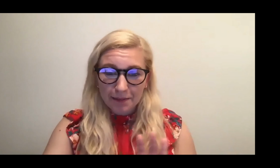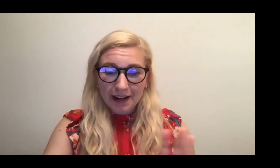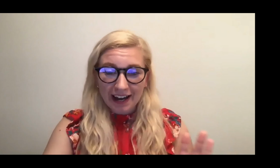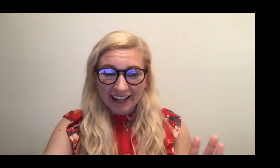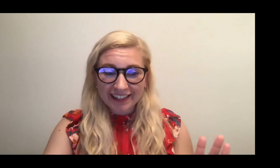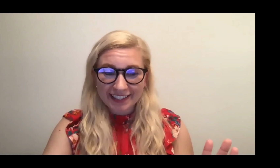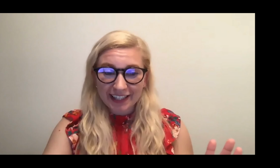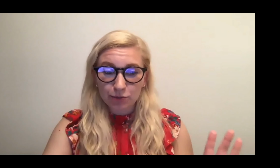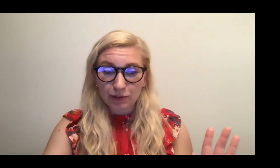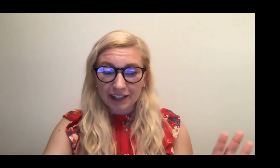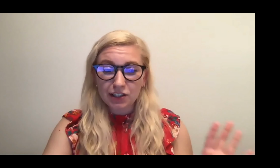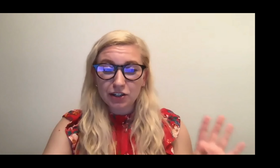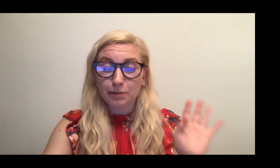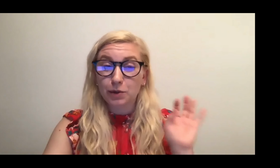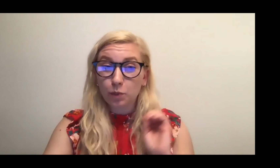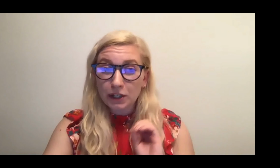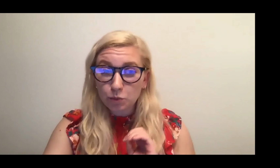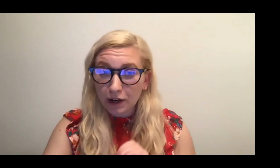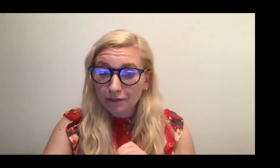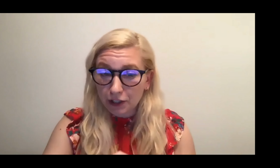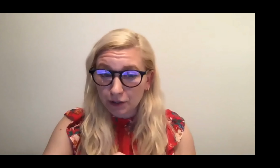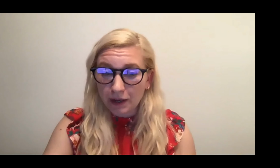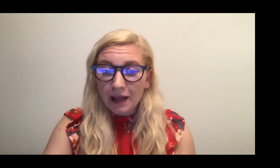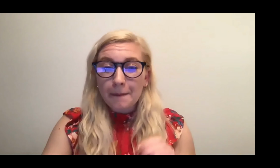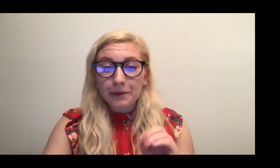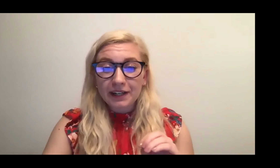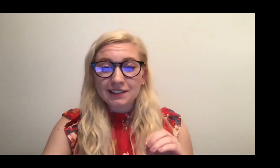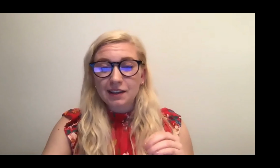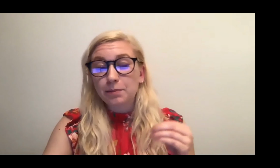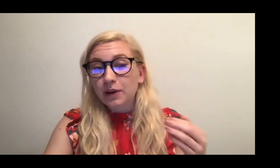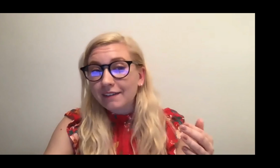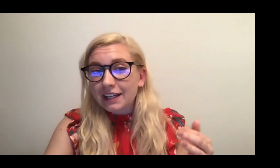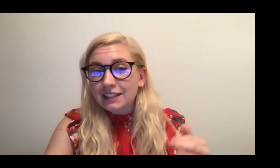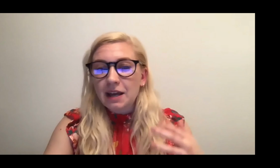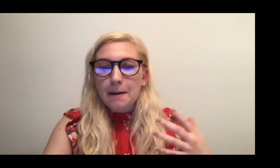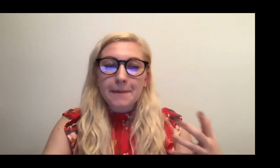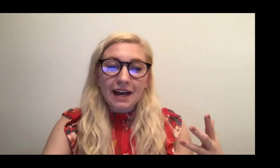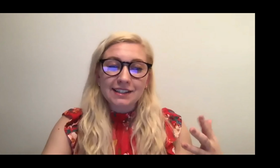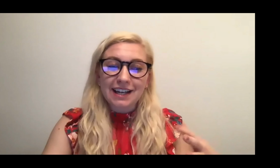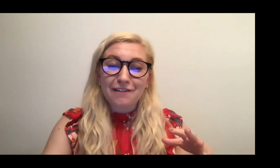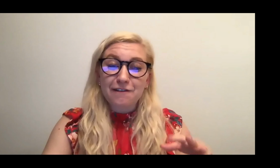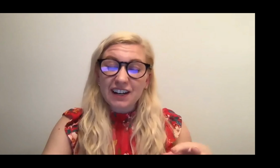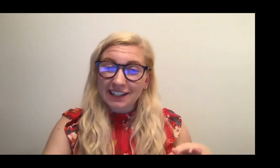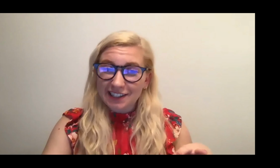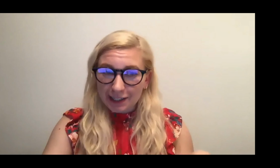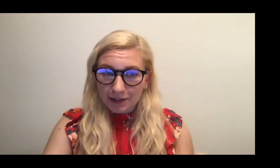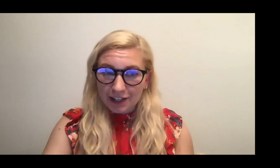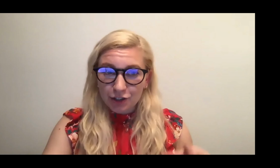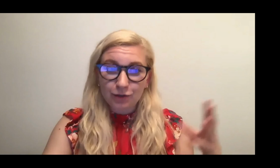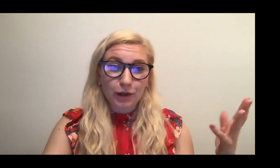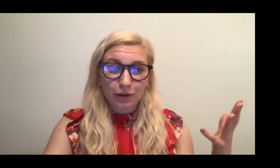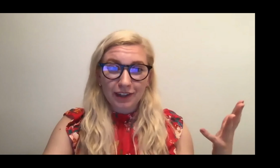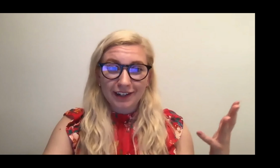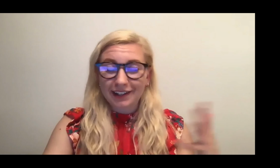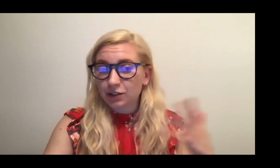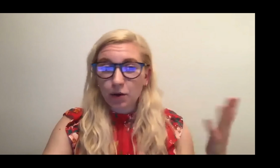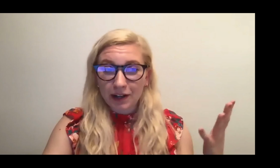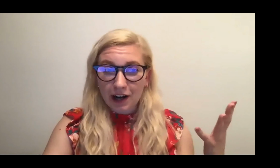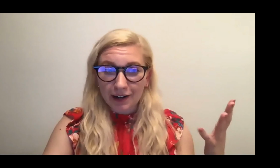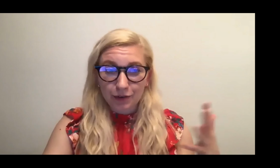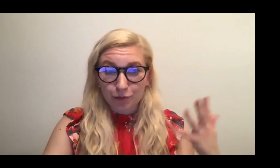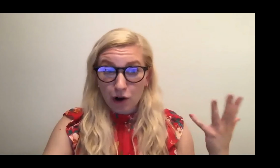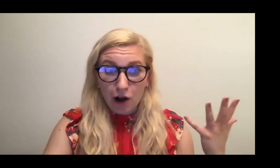experts sitting behind the scenes ready to determine which one of you brings the bravest, best, and funniest explanations of what you think